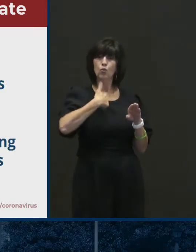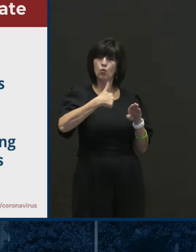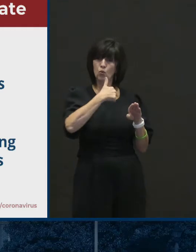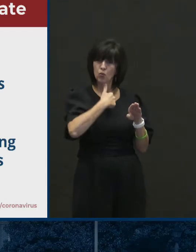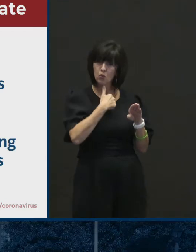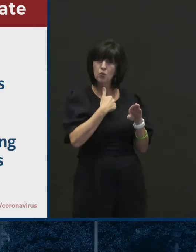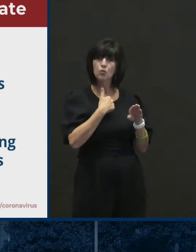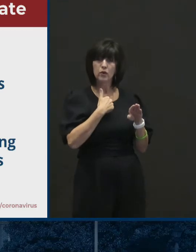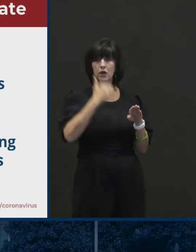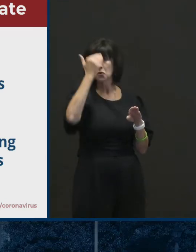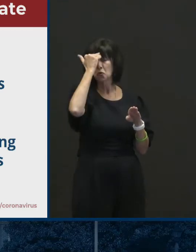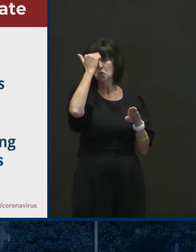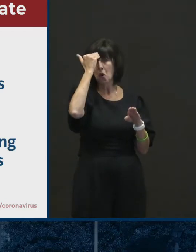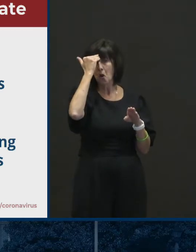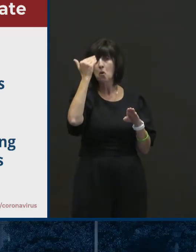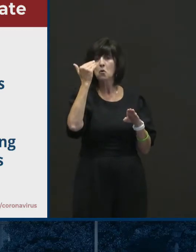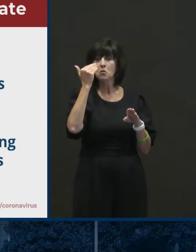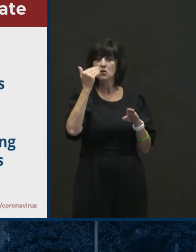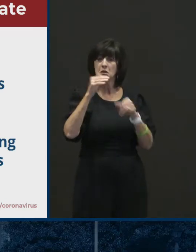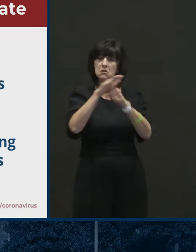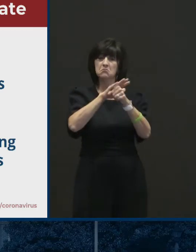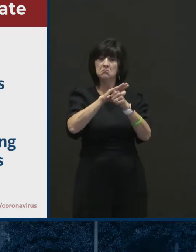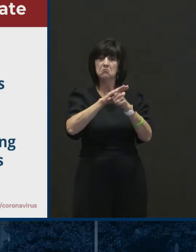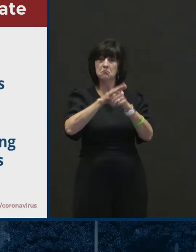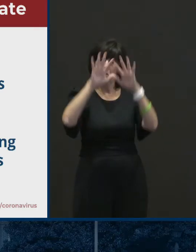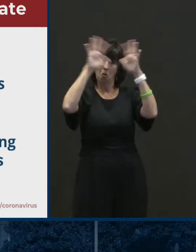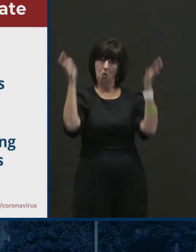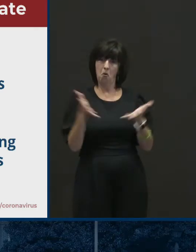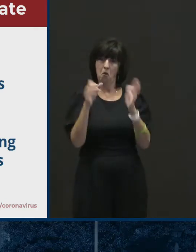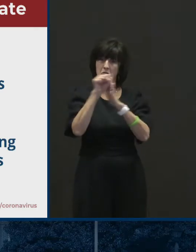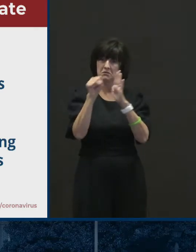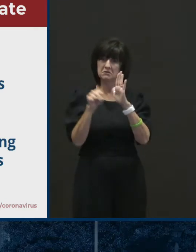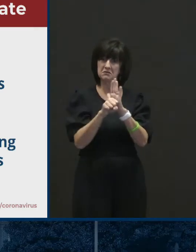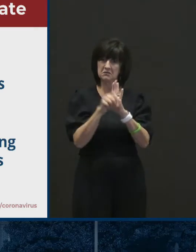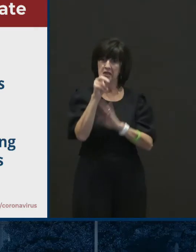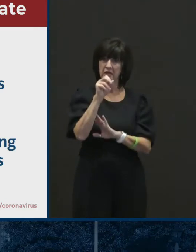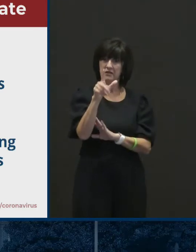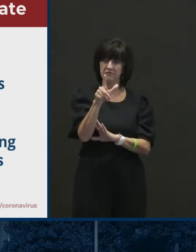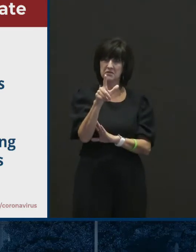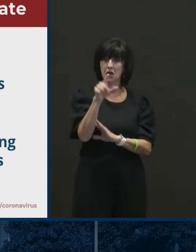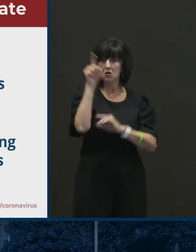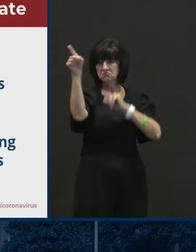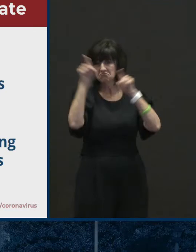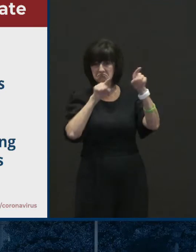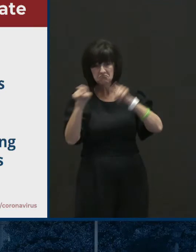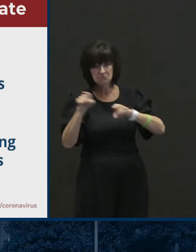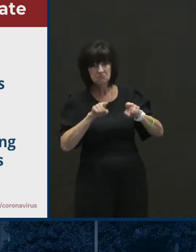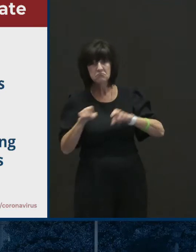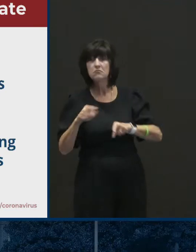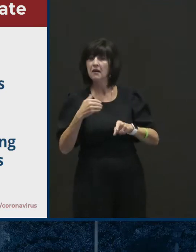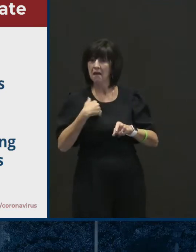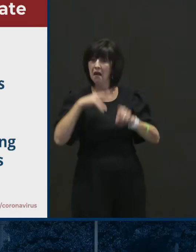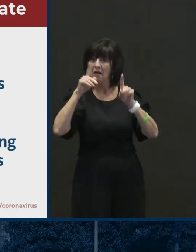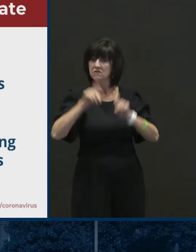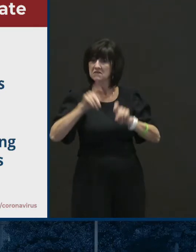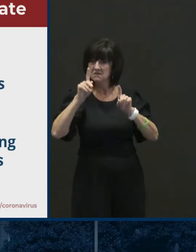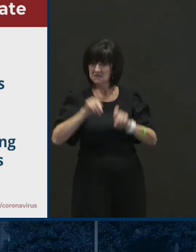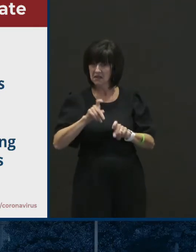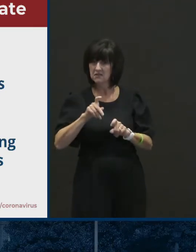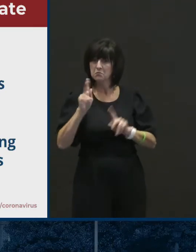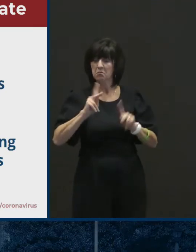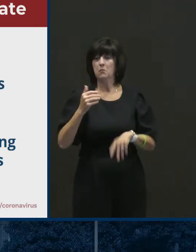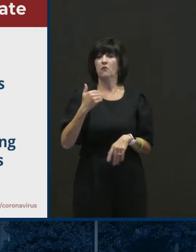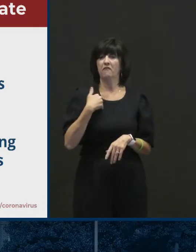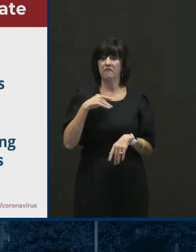where we're seeing slight increases, but for us now, we think where we are, we really want to respond and